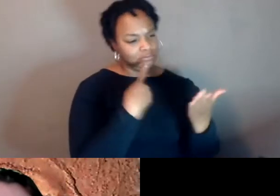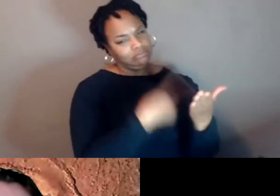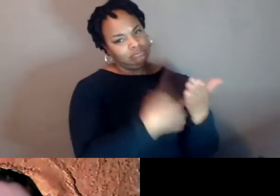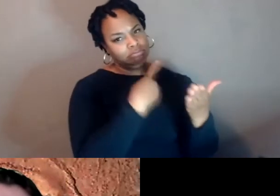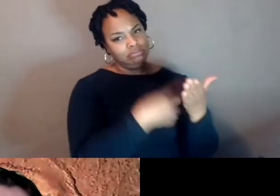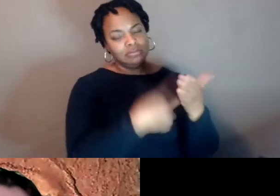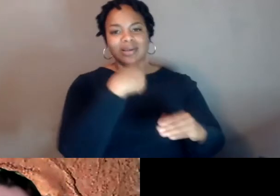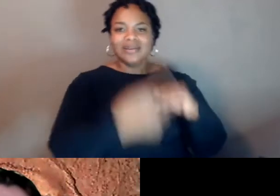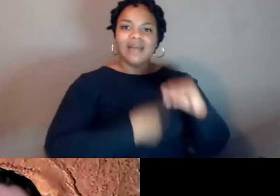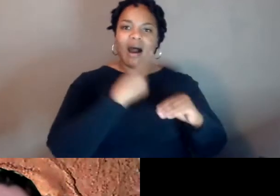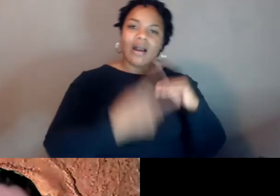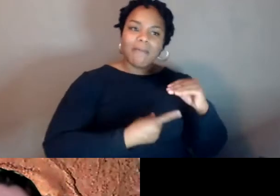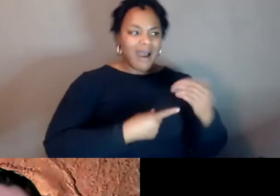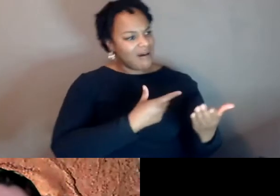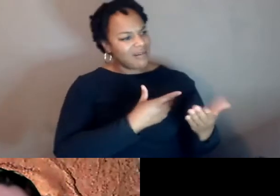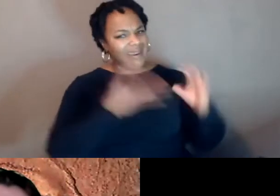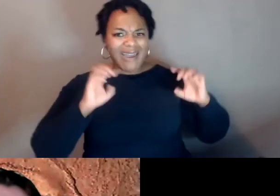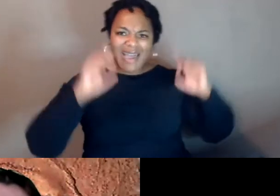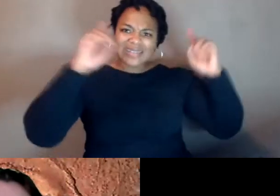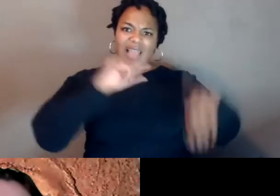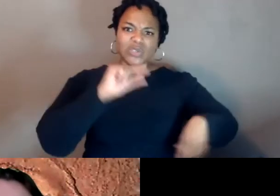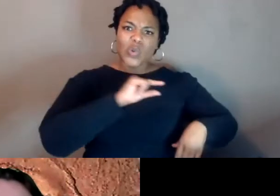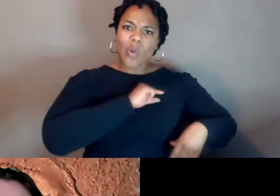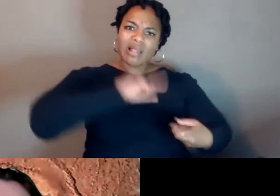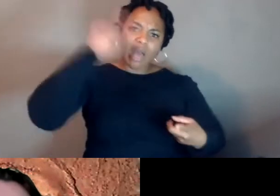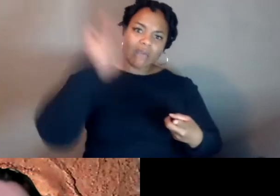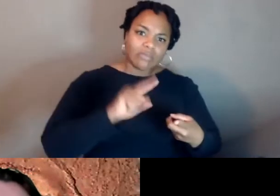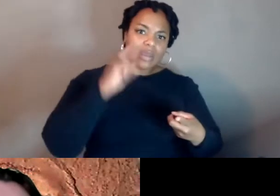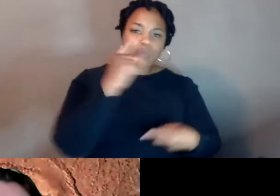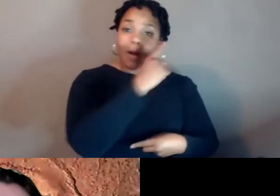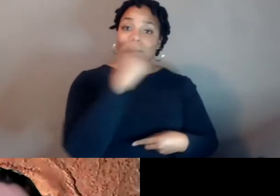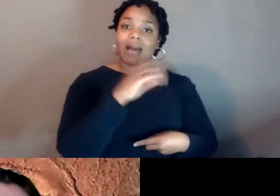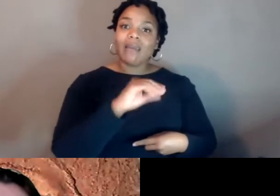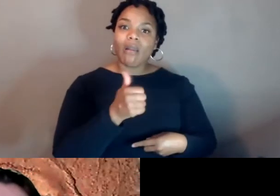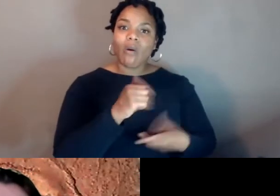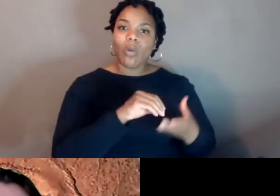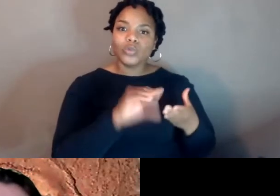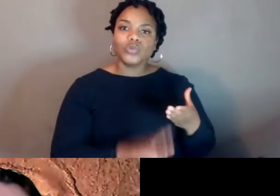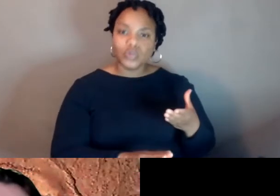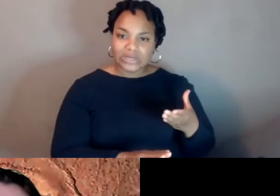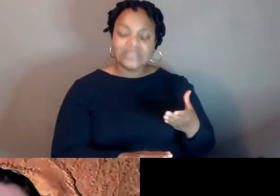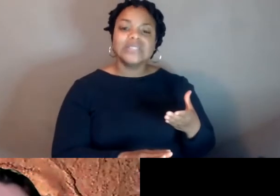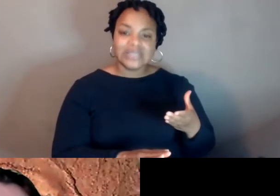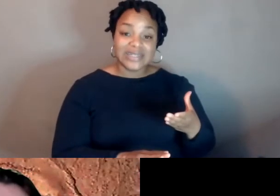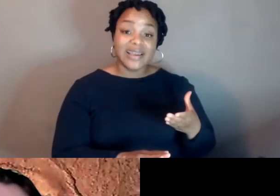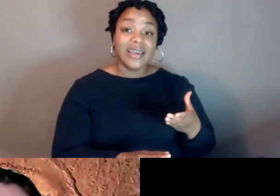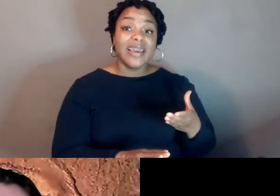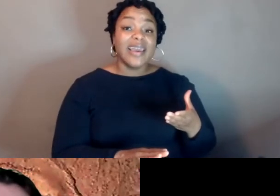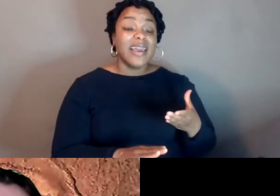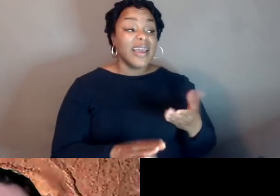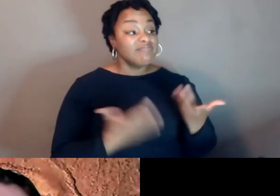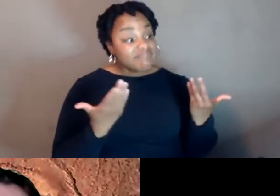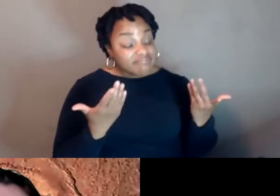for Black students and other students. And finally, there was no action.